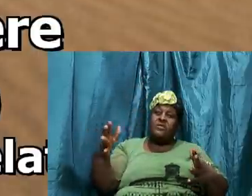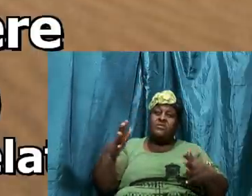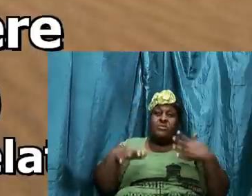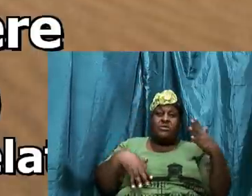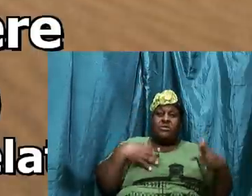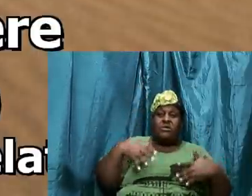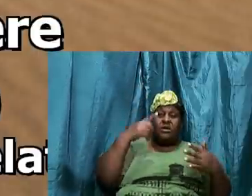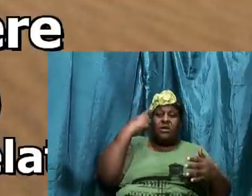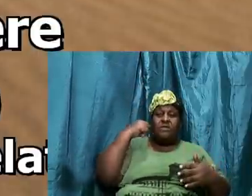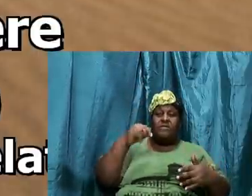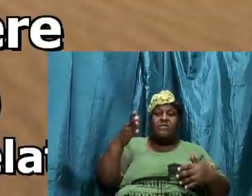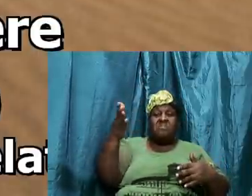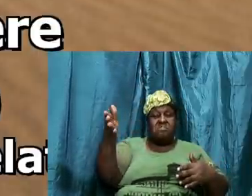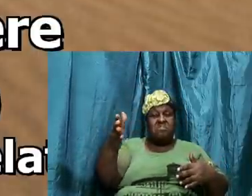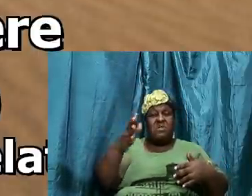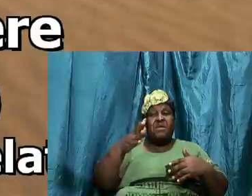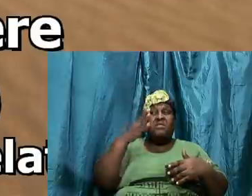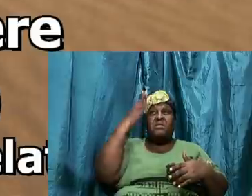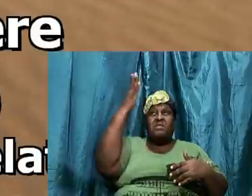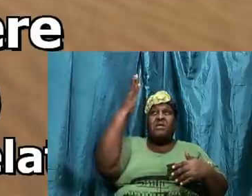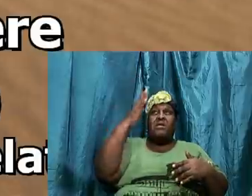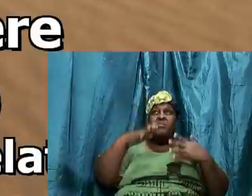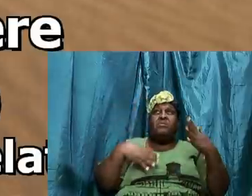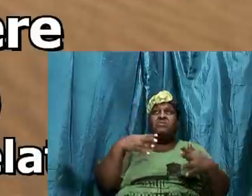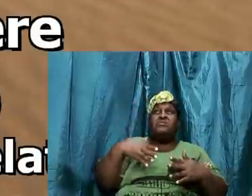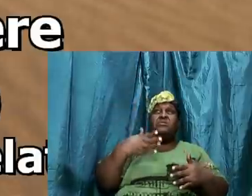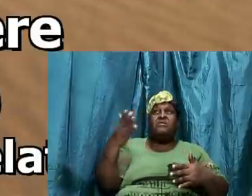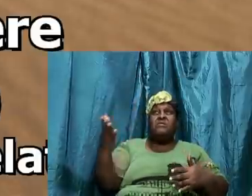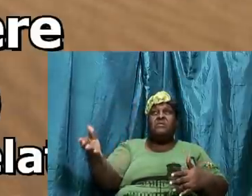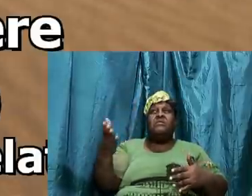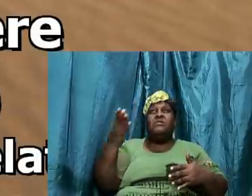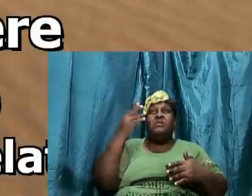were created."